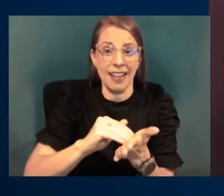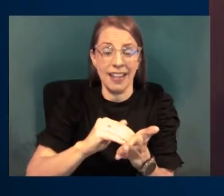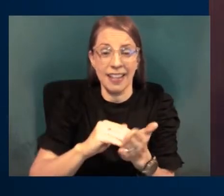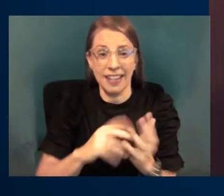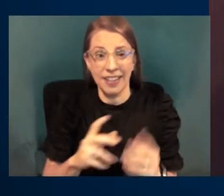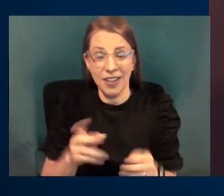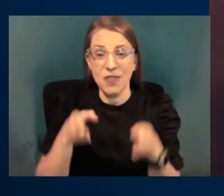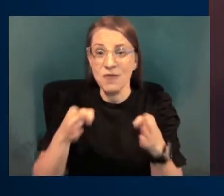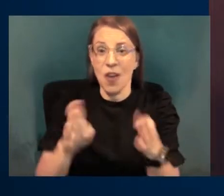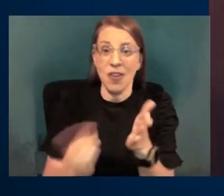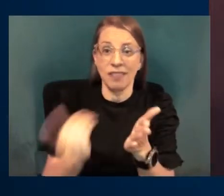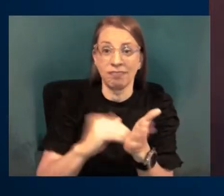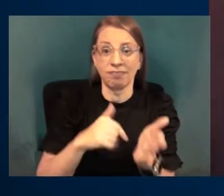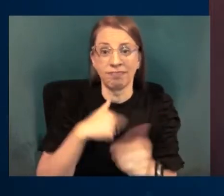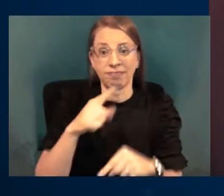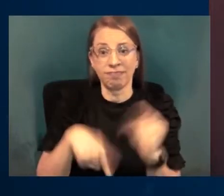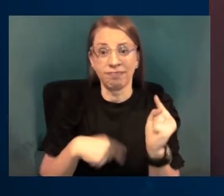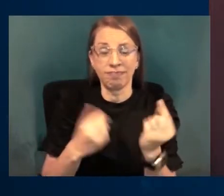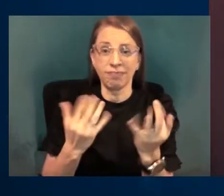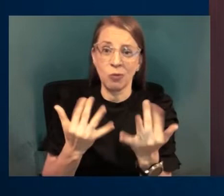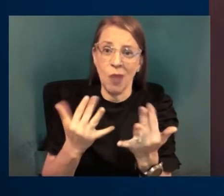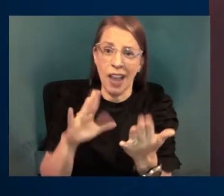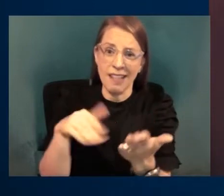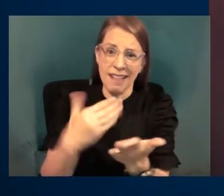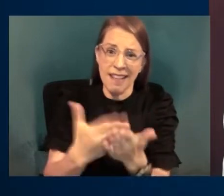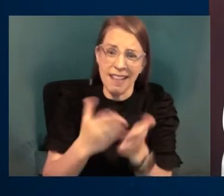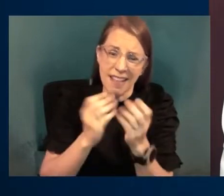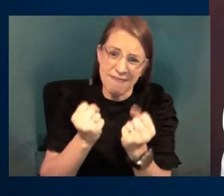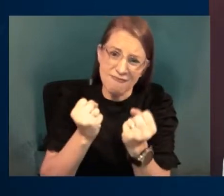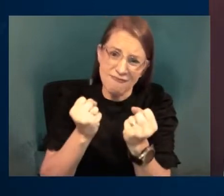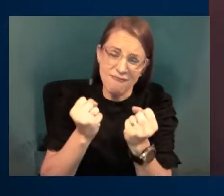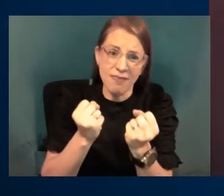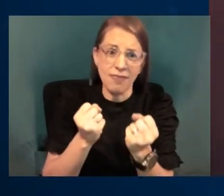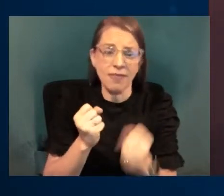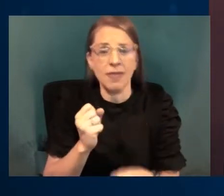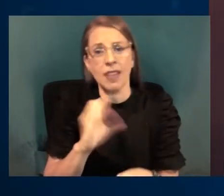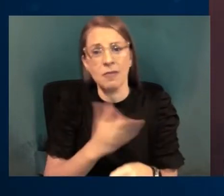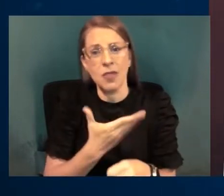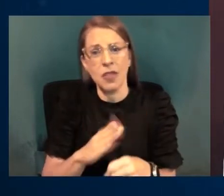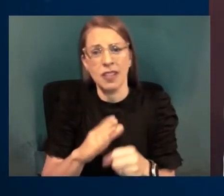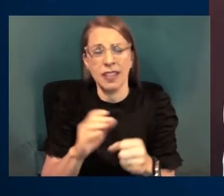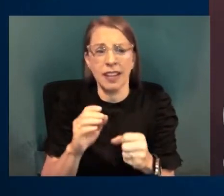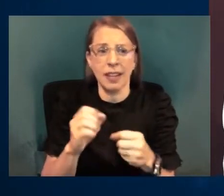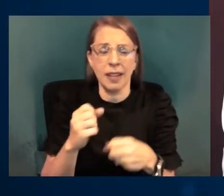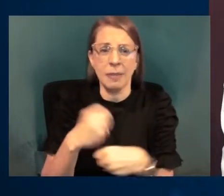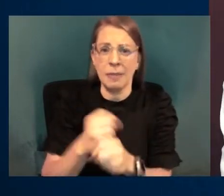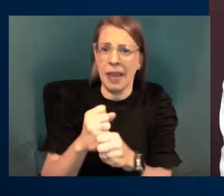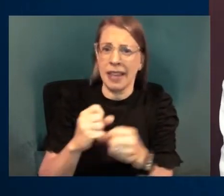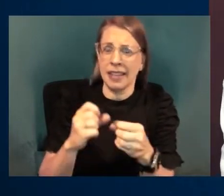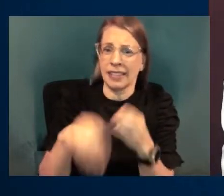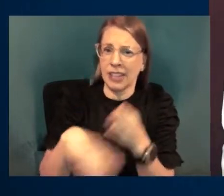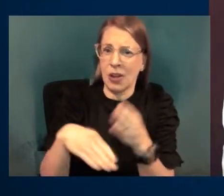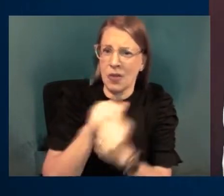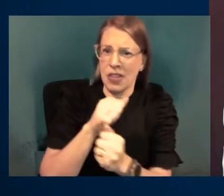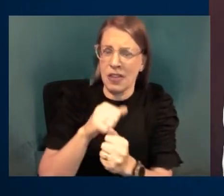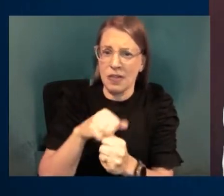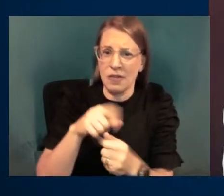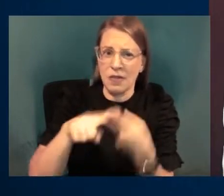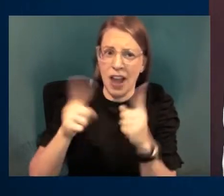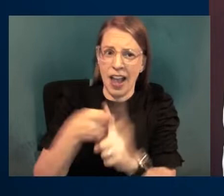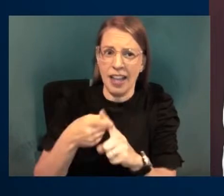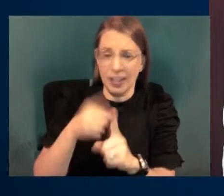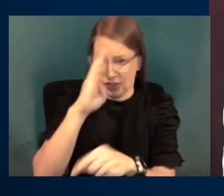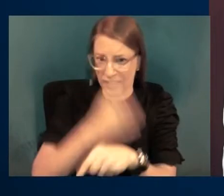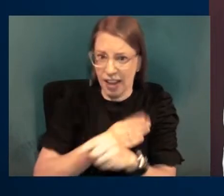road again. Making music, playing soccer with my friends. Oh, I can't wait to get on the road again. Your son's playing soccer,